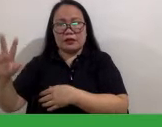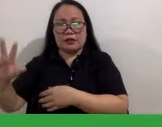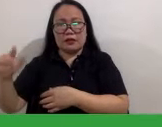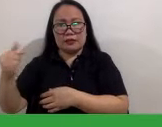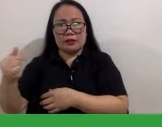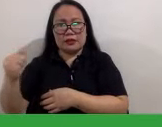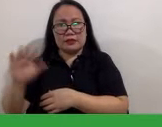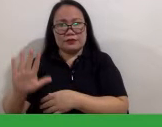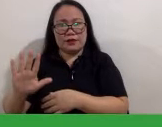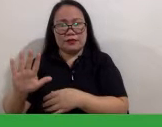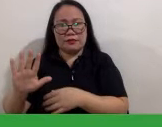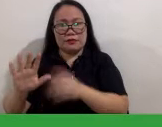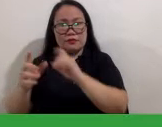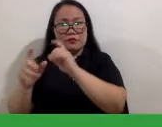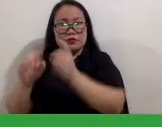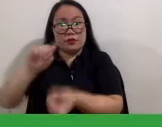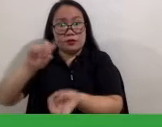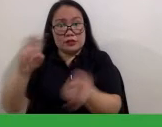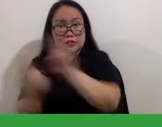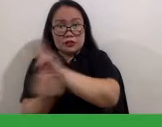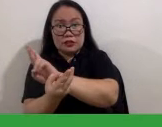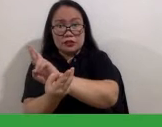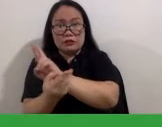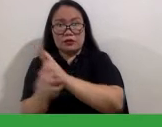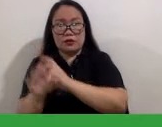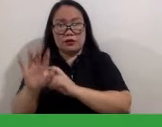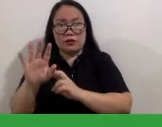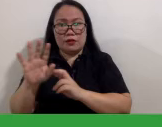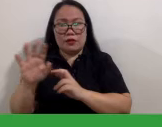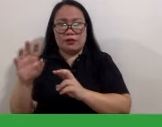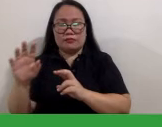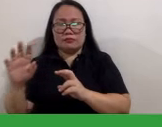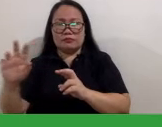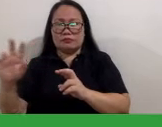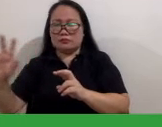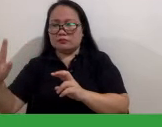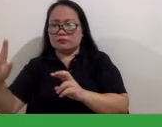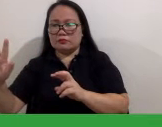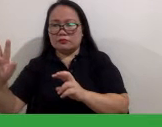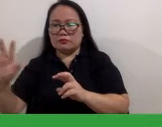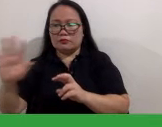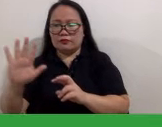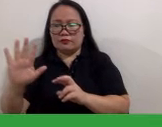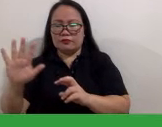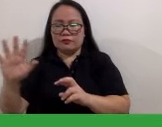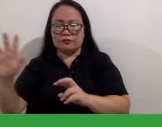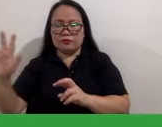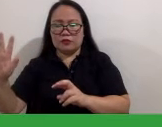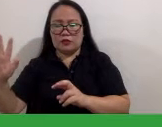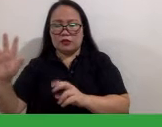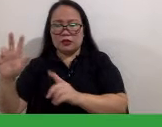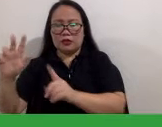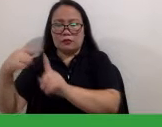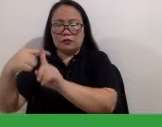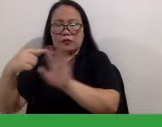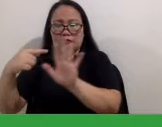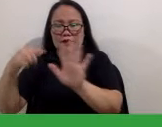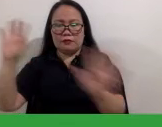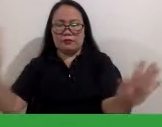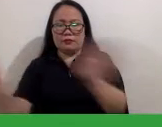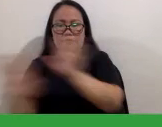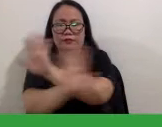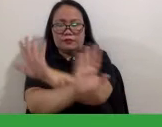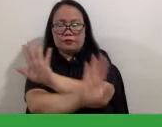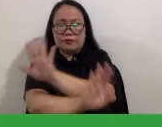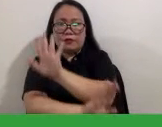I have here 5 plus 3. So, this is an example of commutative property. Now, 3 plus 5 is equal